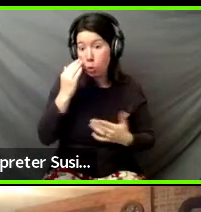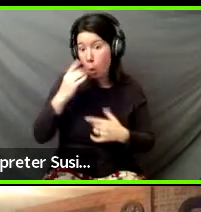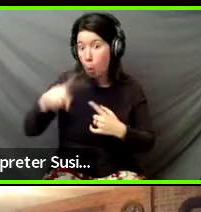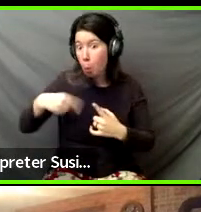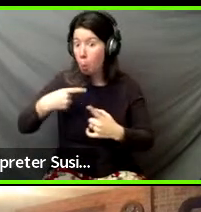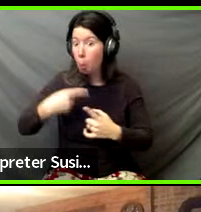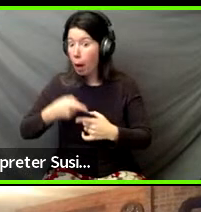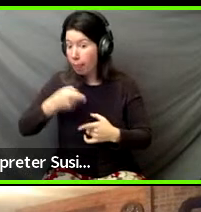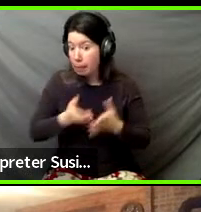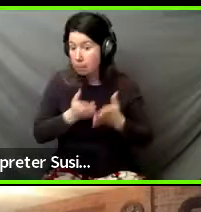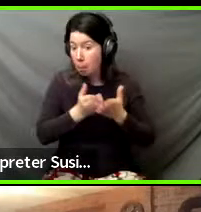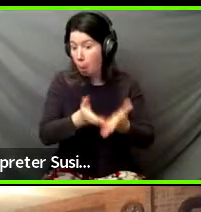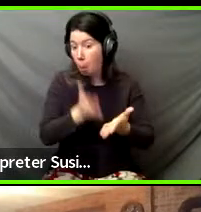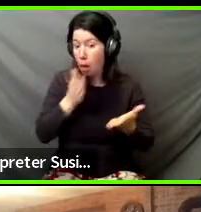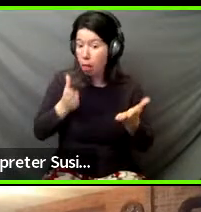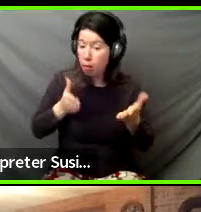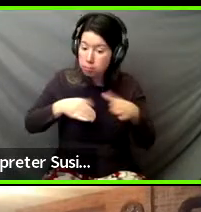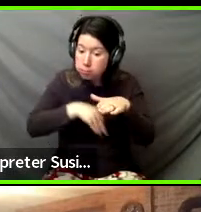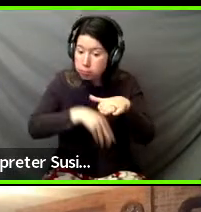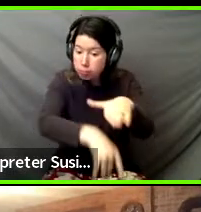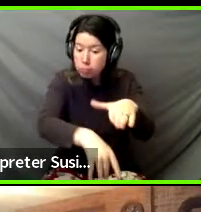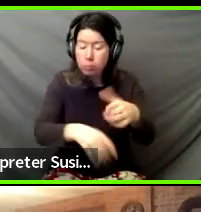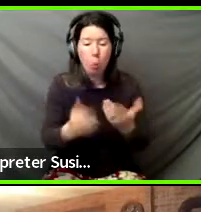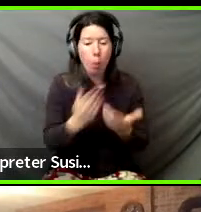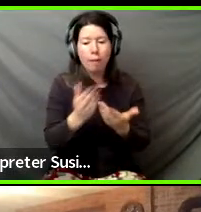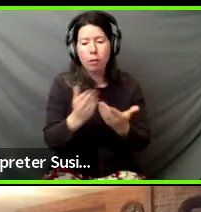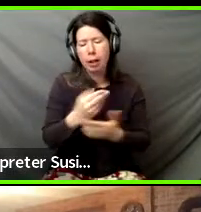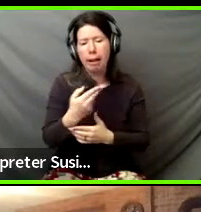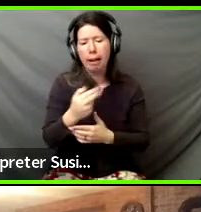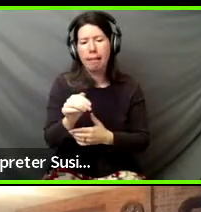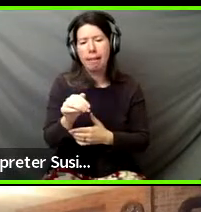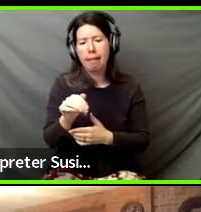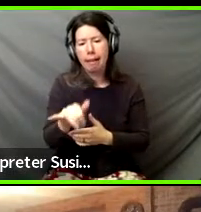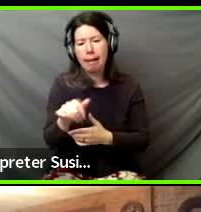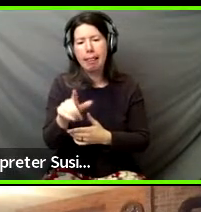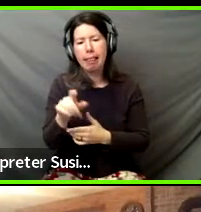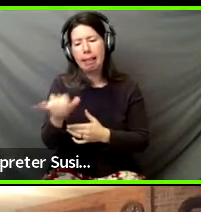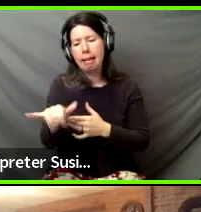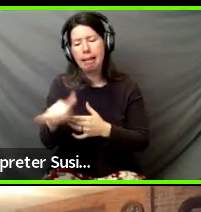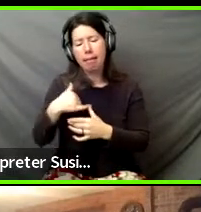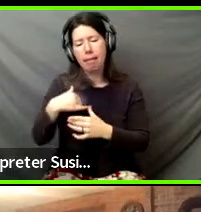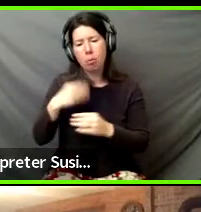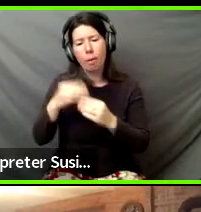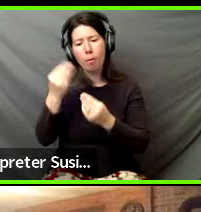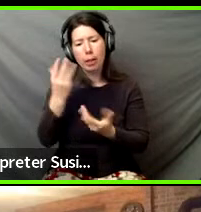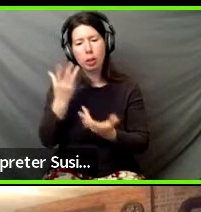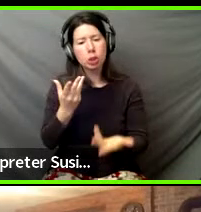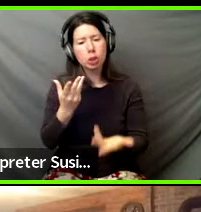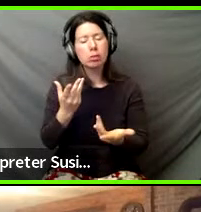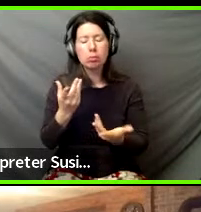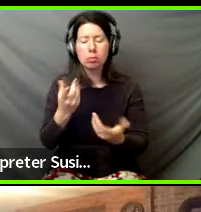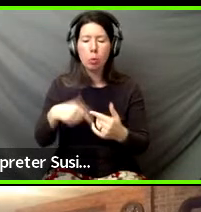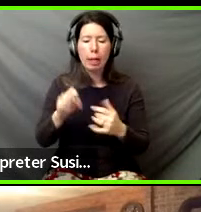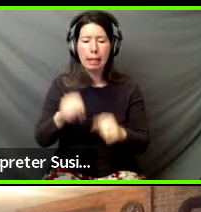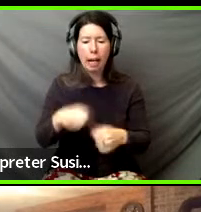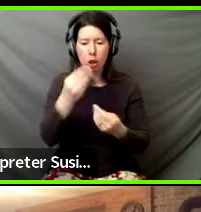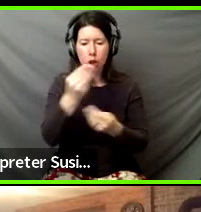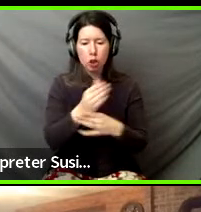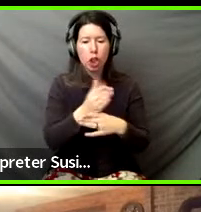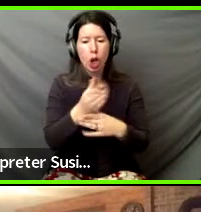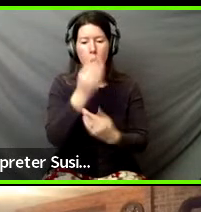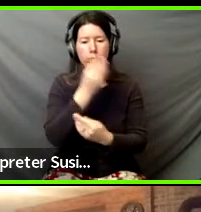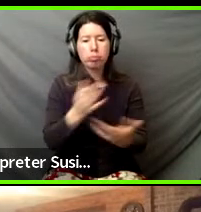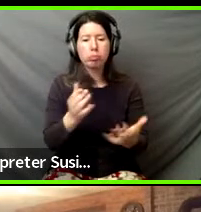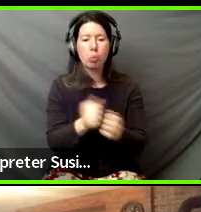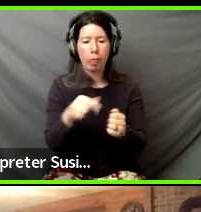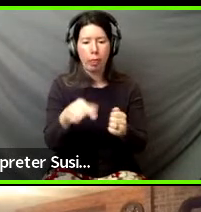happening or what the process is, Haley probably will have more information, and we can share that with the rest of this group too if there's